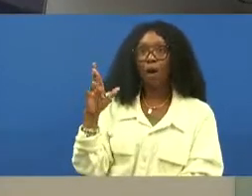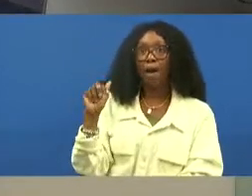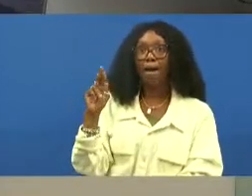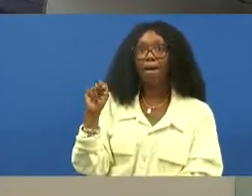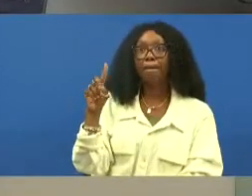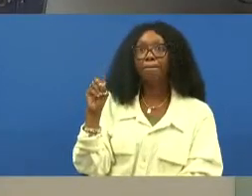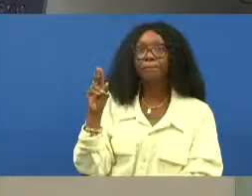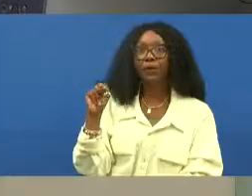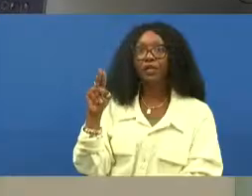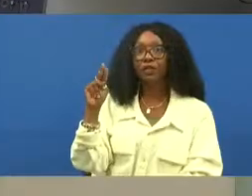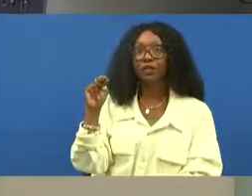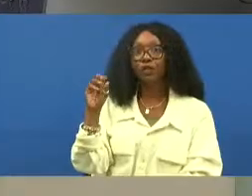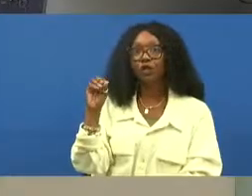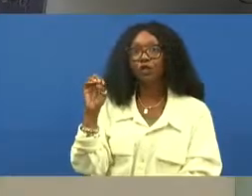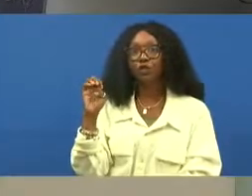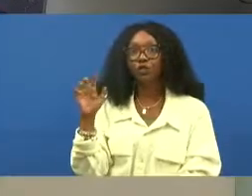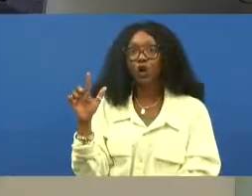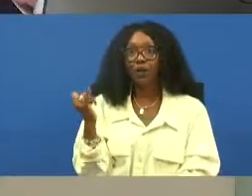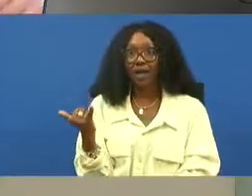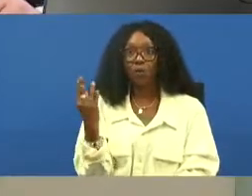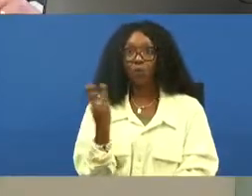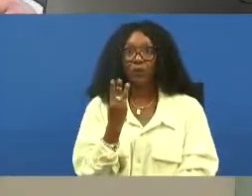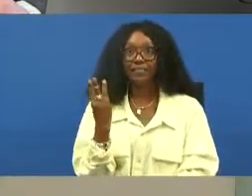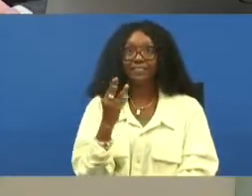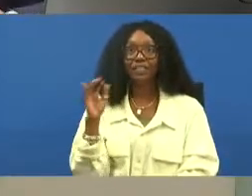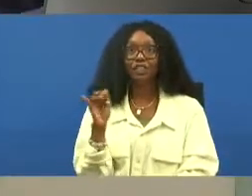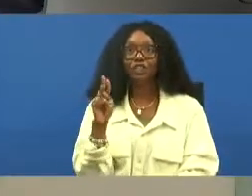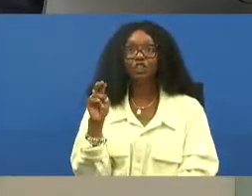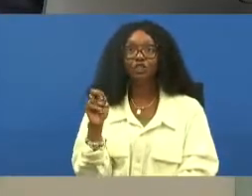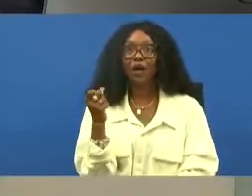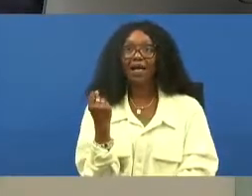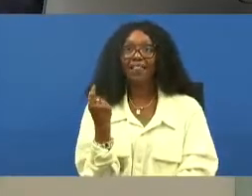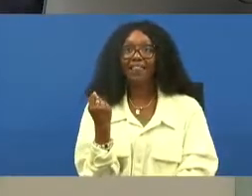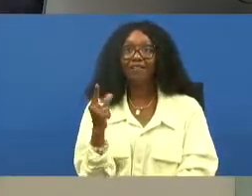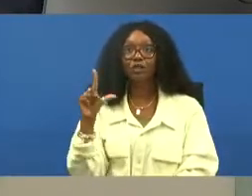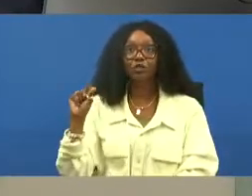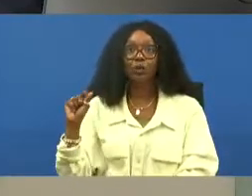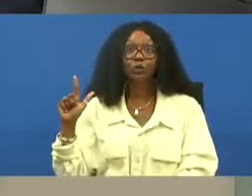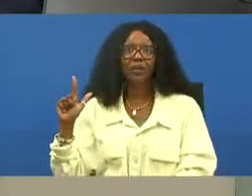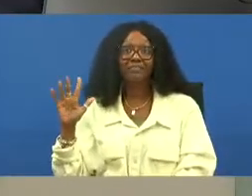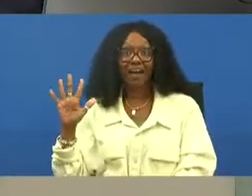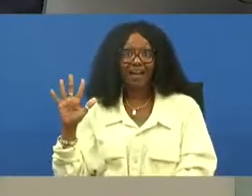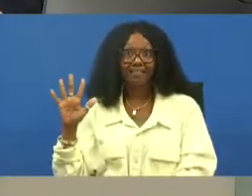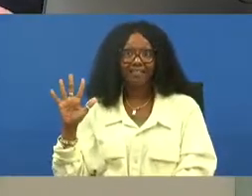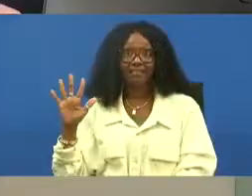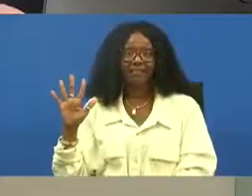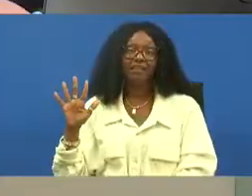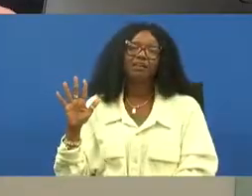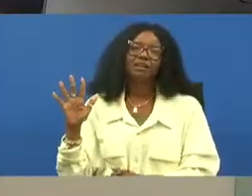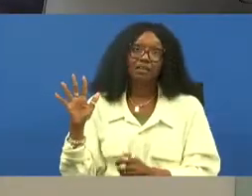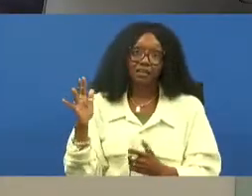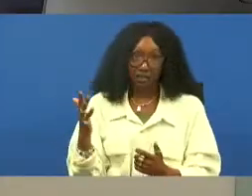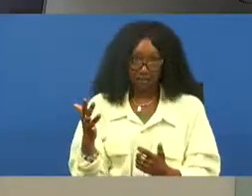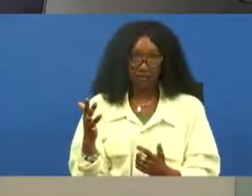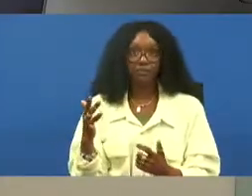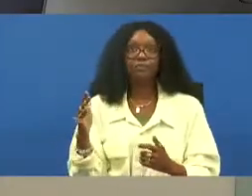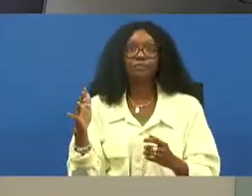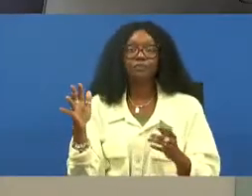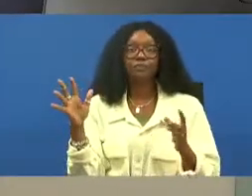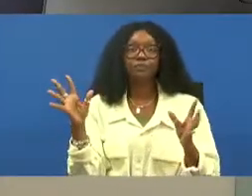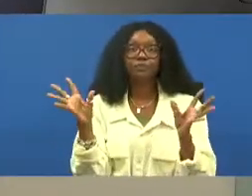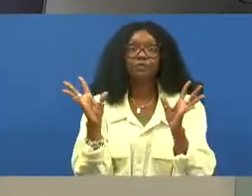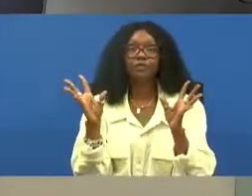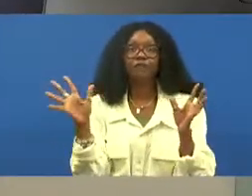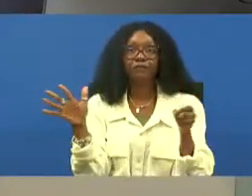Dennis. We're going to call a meeting to order this Wednesday, June 11th, 2025. We have a quorum. We're going to have the invocation and